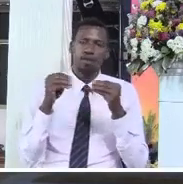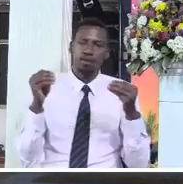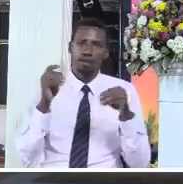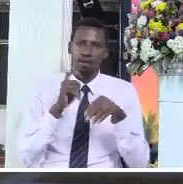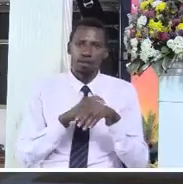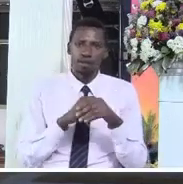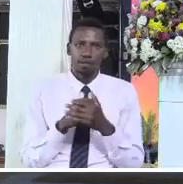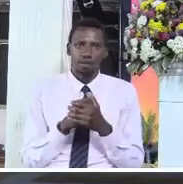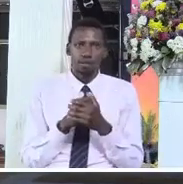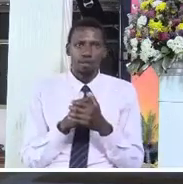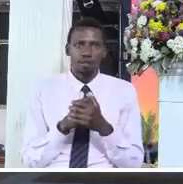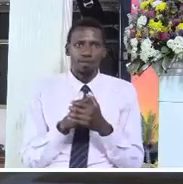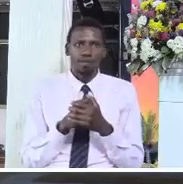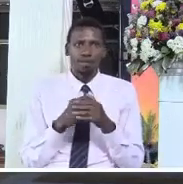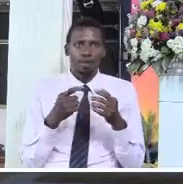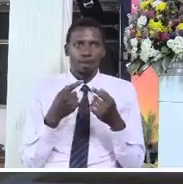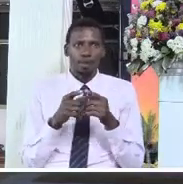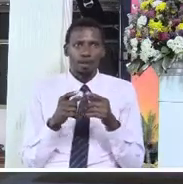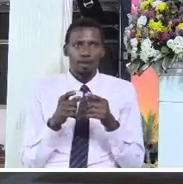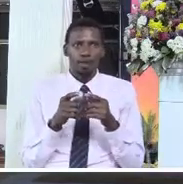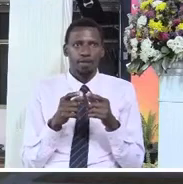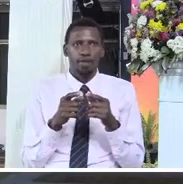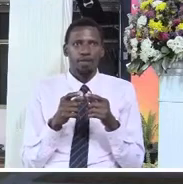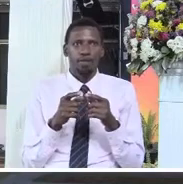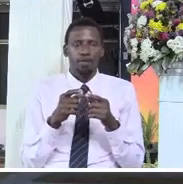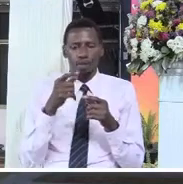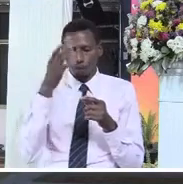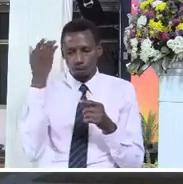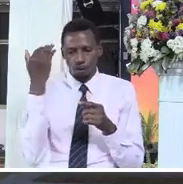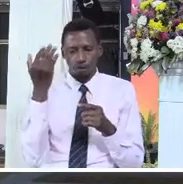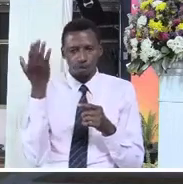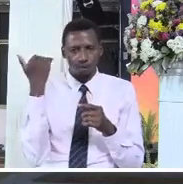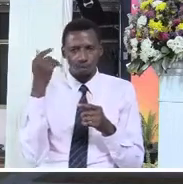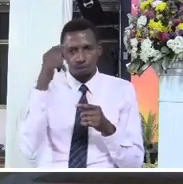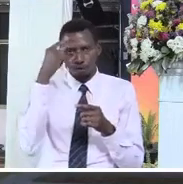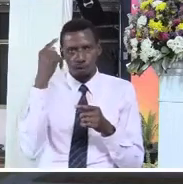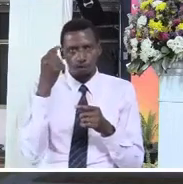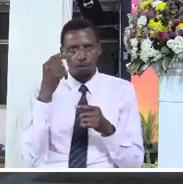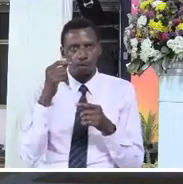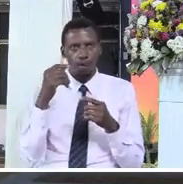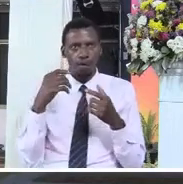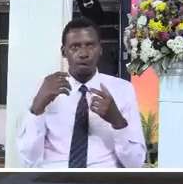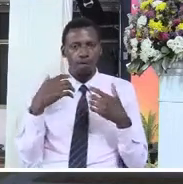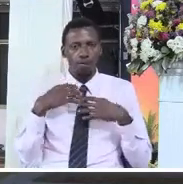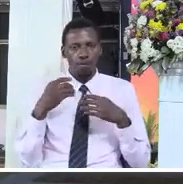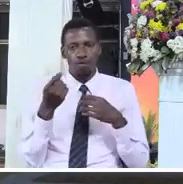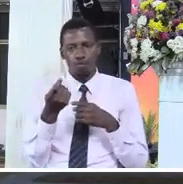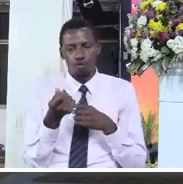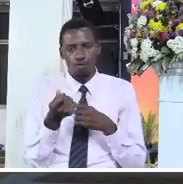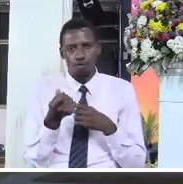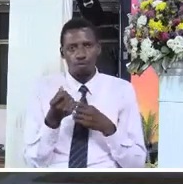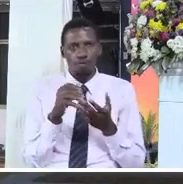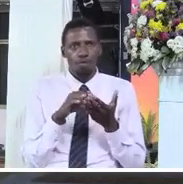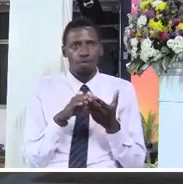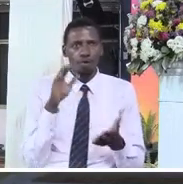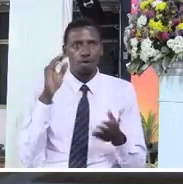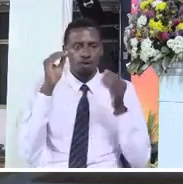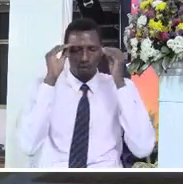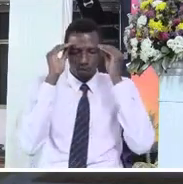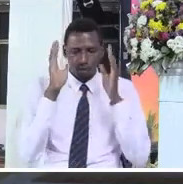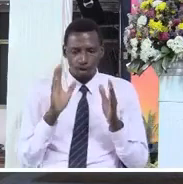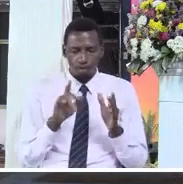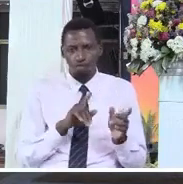But at inception, from what we get, since the number were few, most of the students used to go to